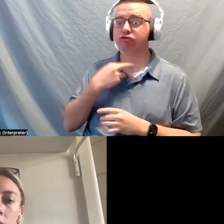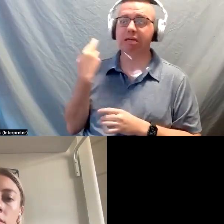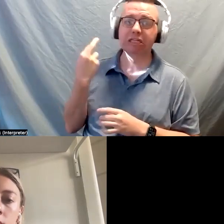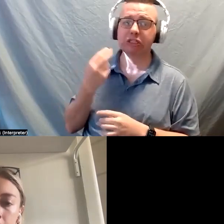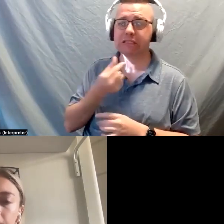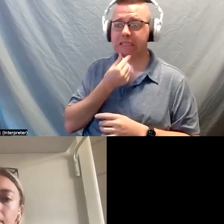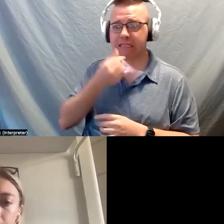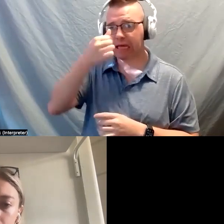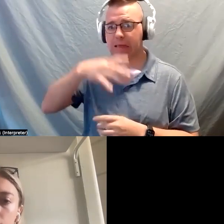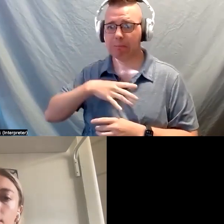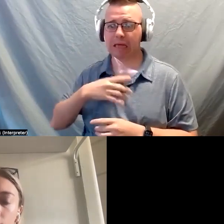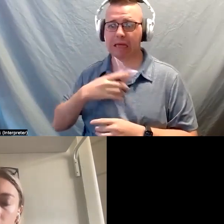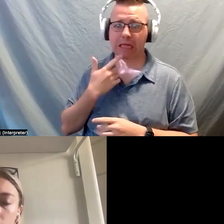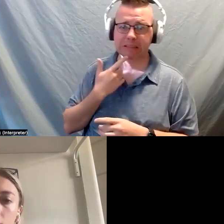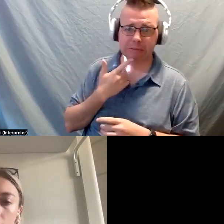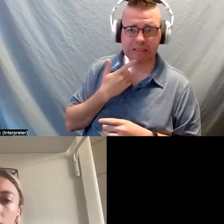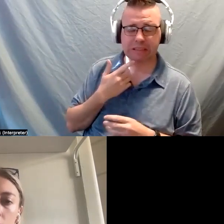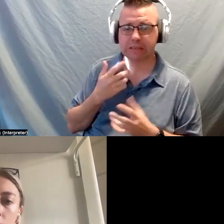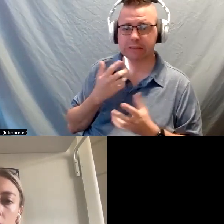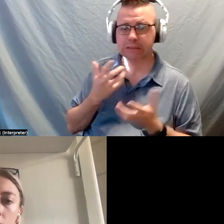men or lesbians supposedly